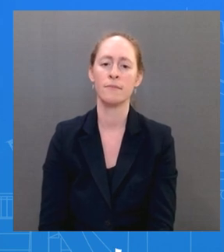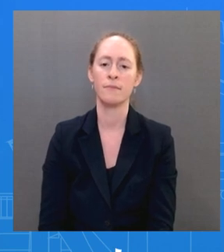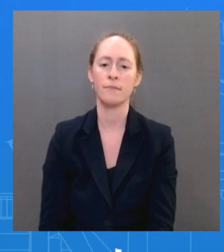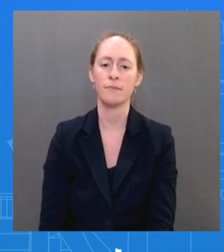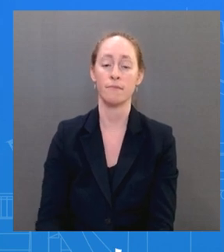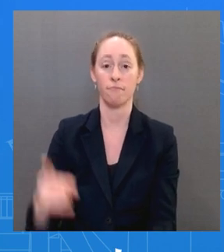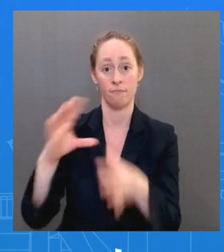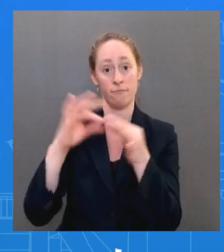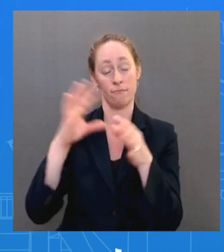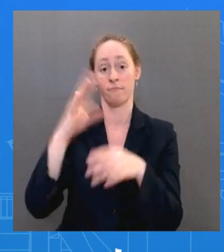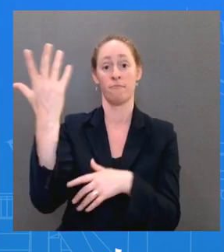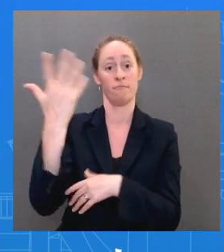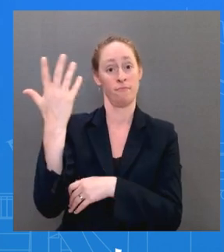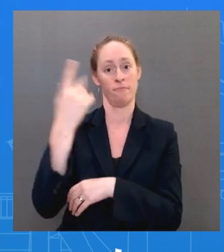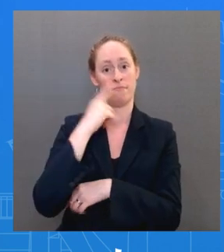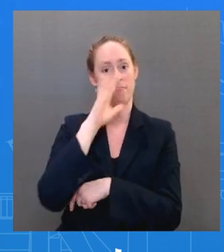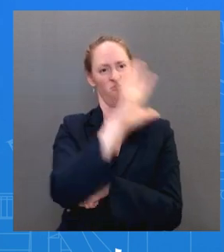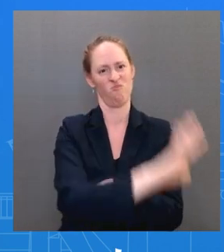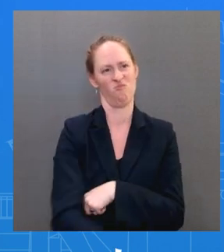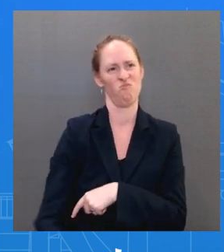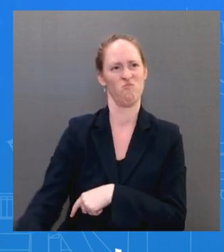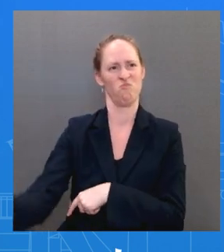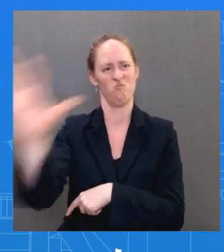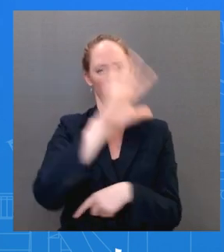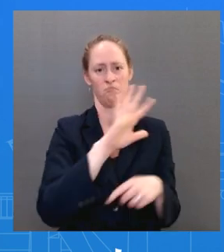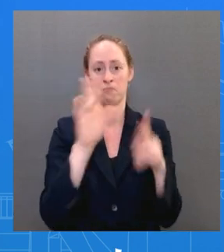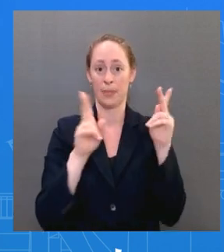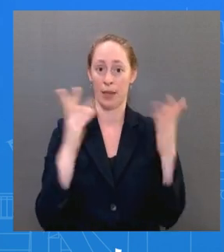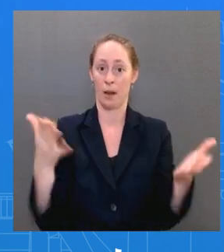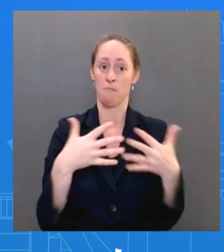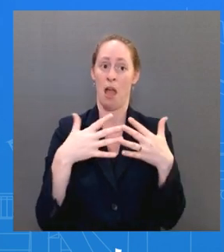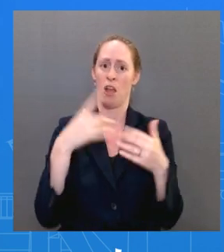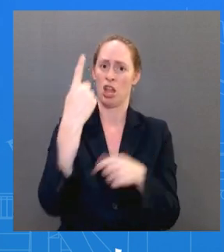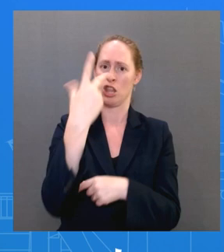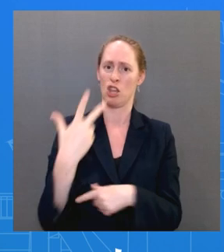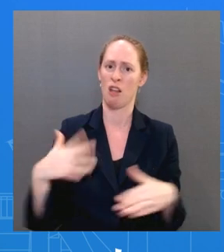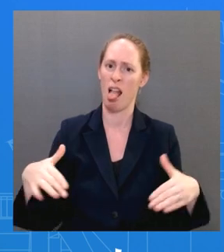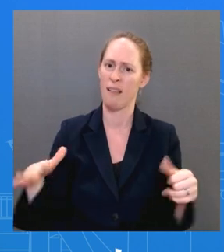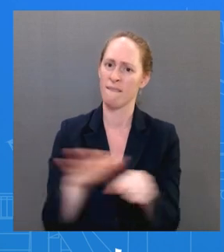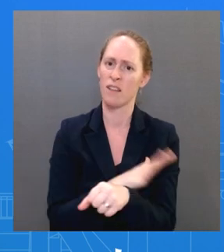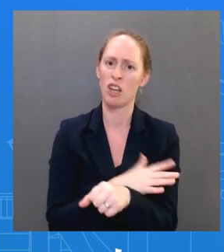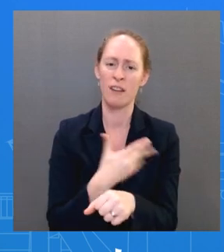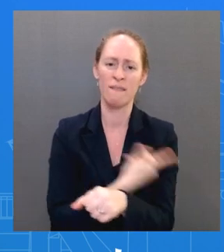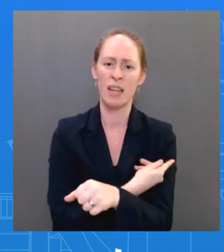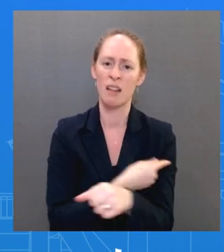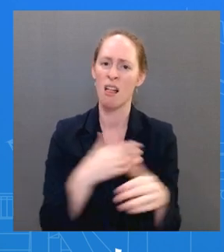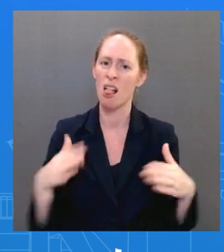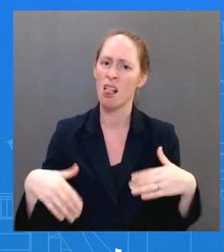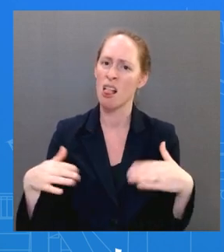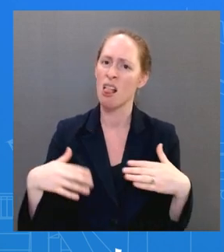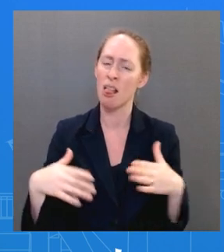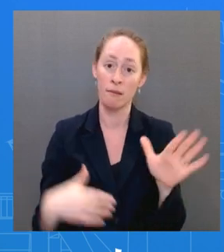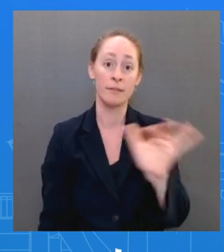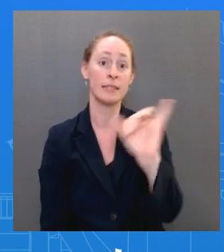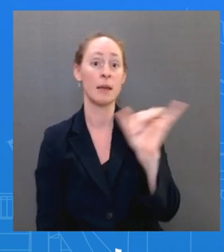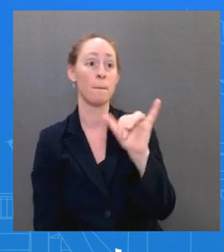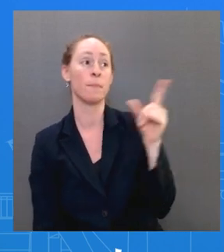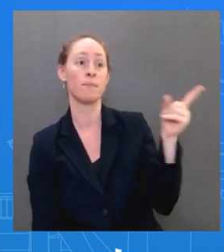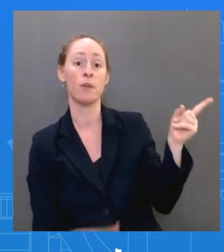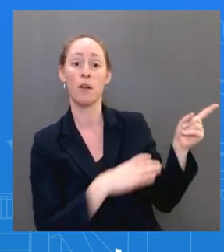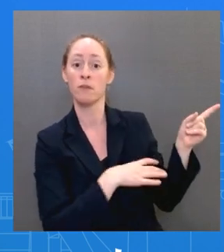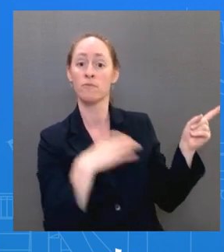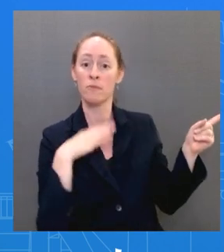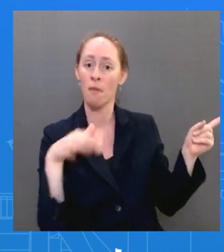think it was to New York Times, that Congress still hasn't allocated enough funding for boosters into the fall. What is your message to